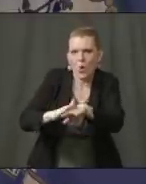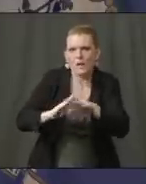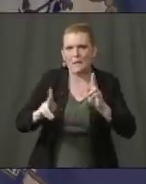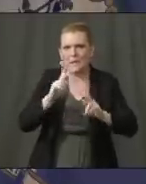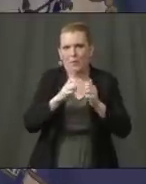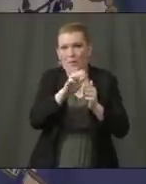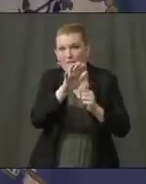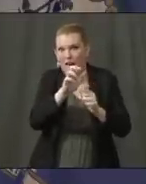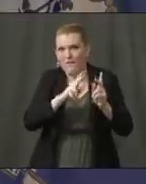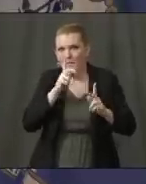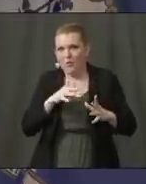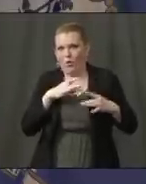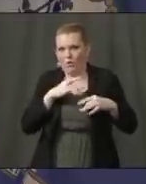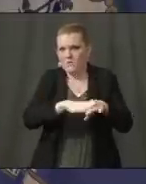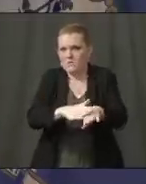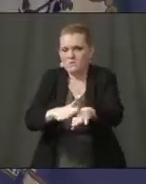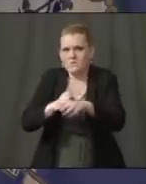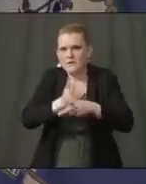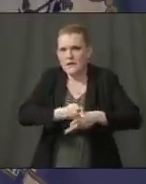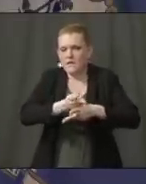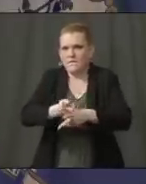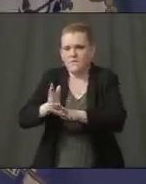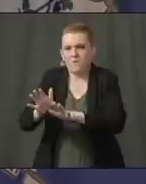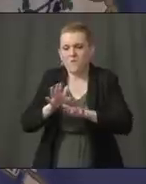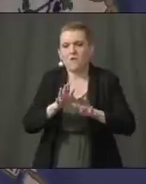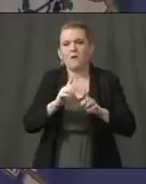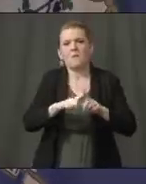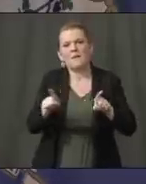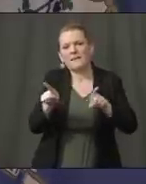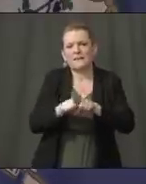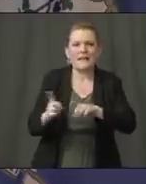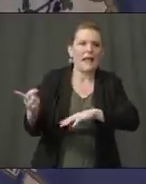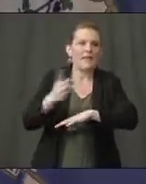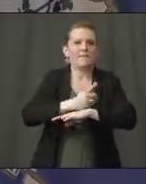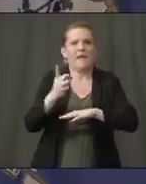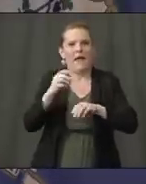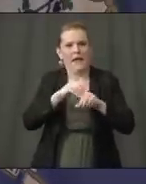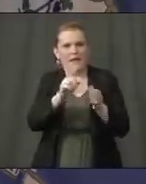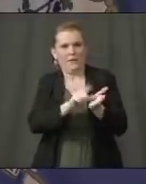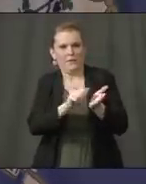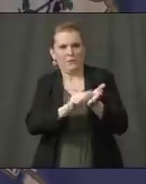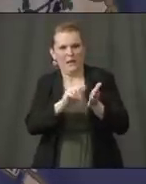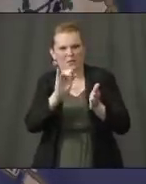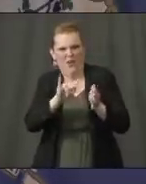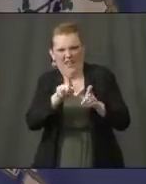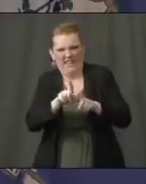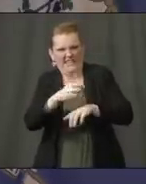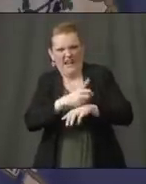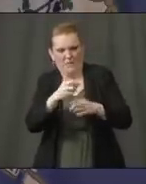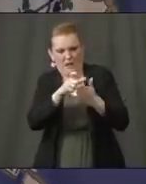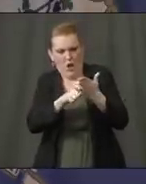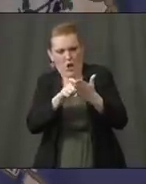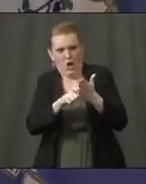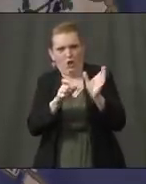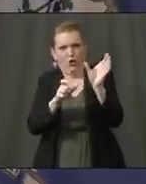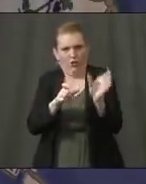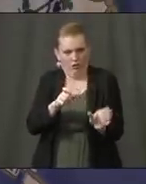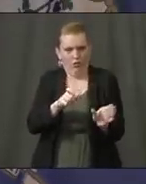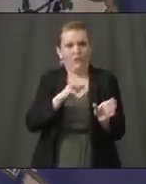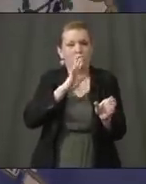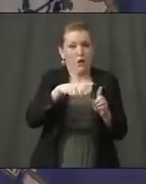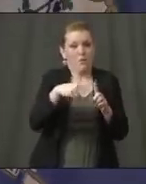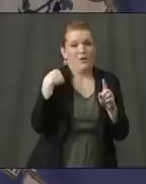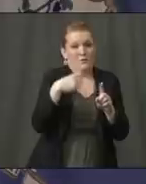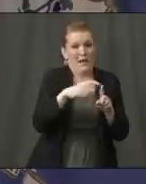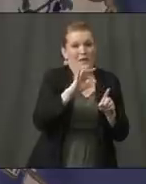careful. But that very same day on the sports page of the Hartford Courant, it said, "Babe Ruth in Sunday game